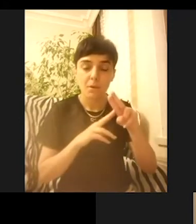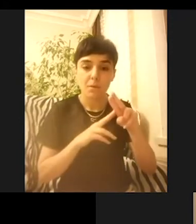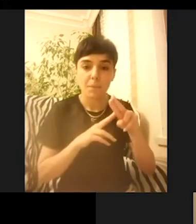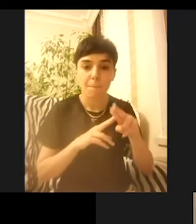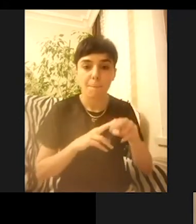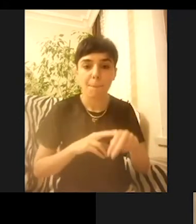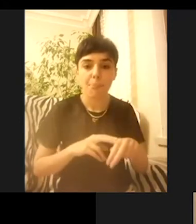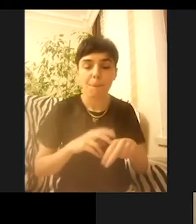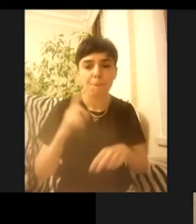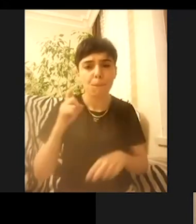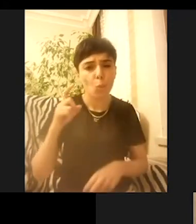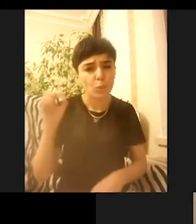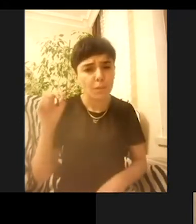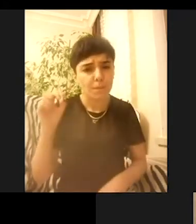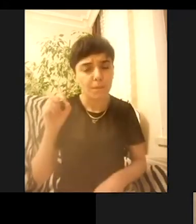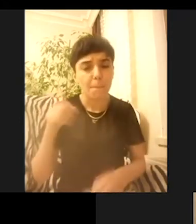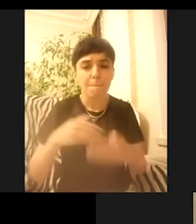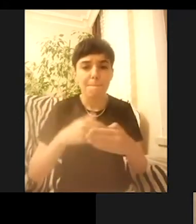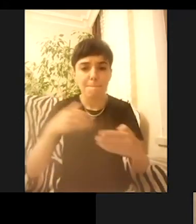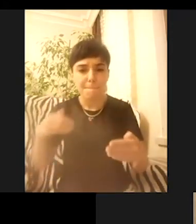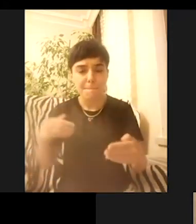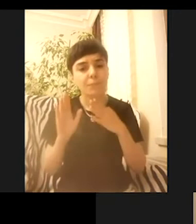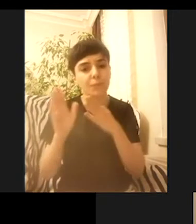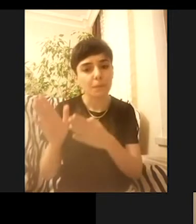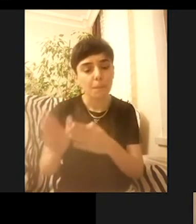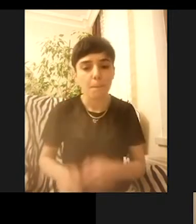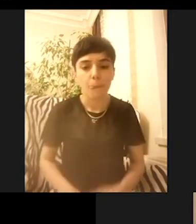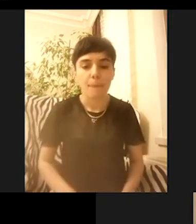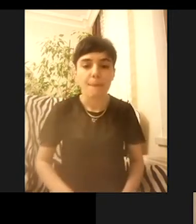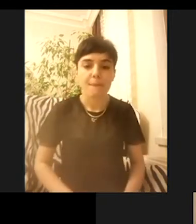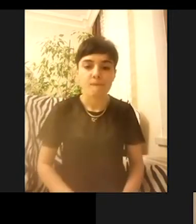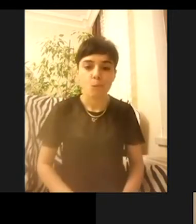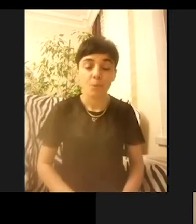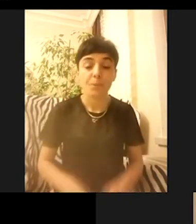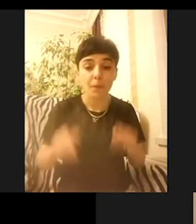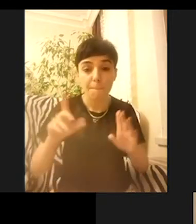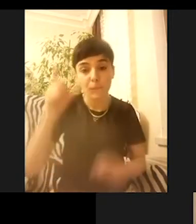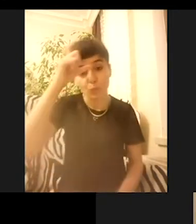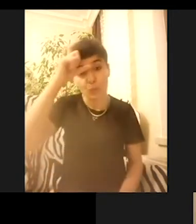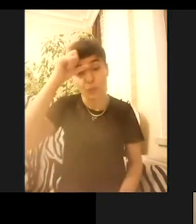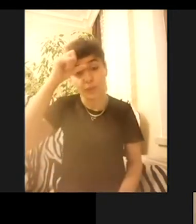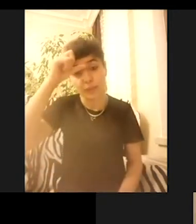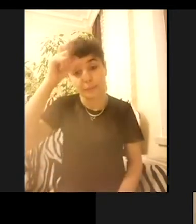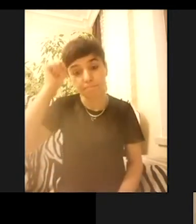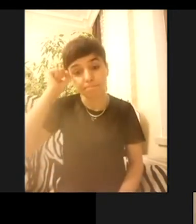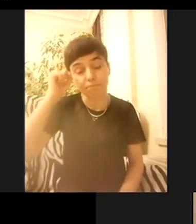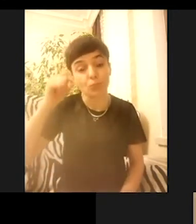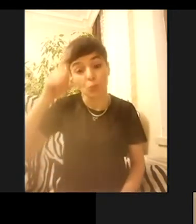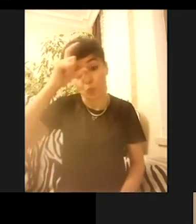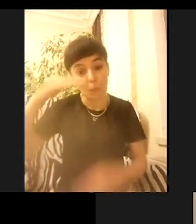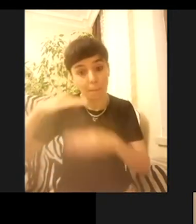Turkey, this kind of conceptualization doesn't actually come into being. So